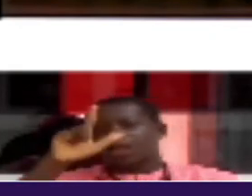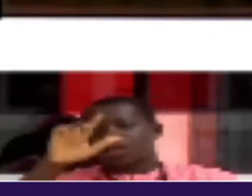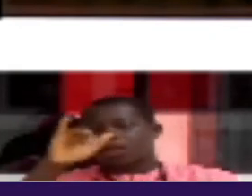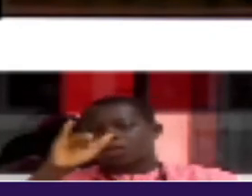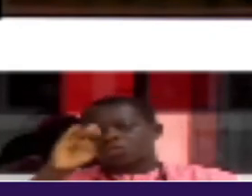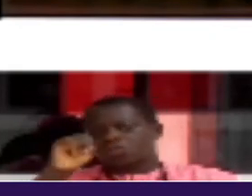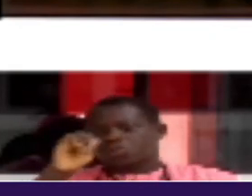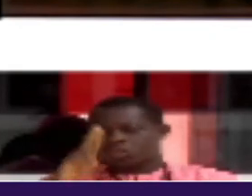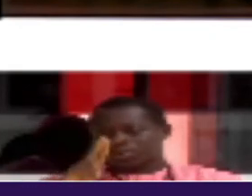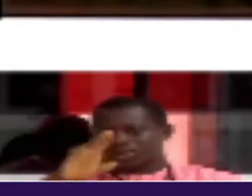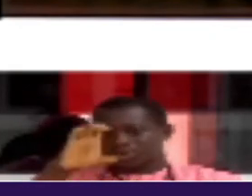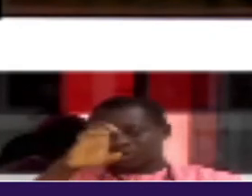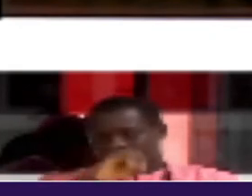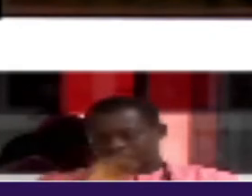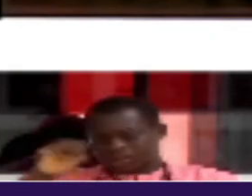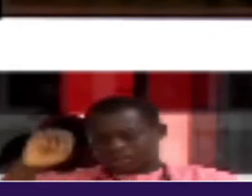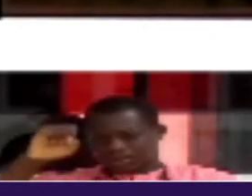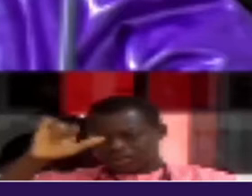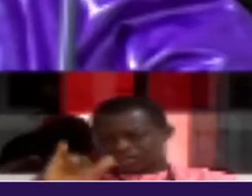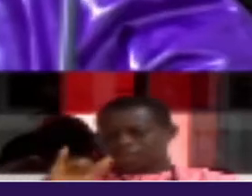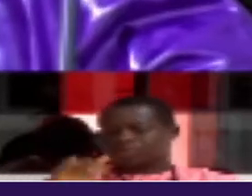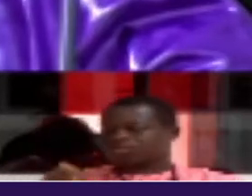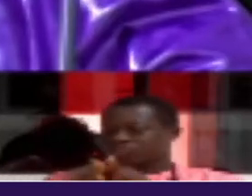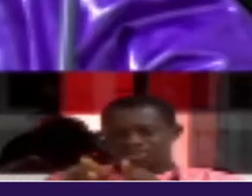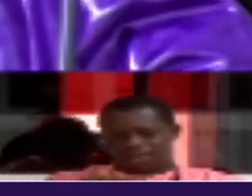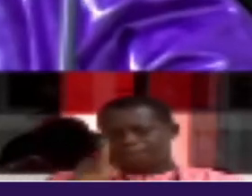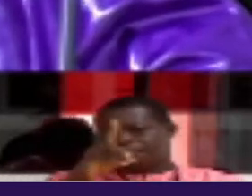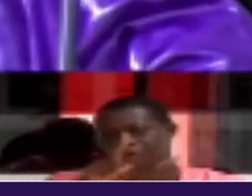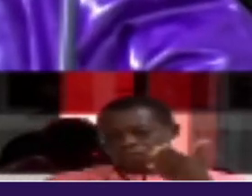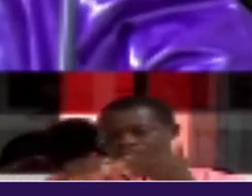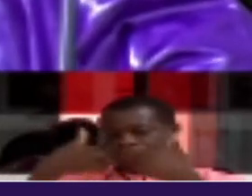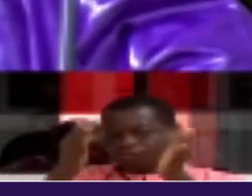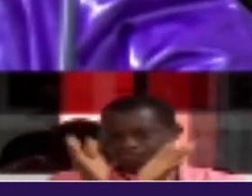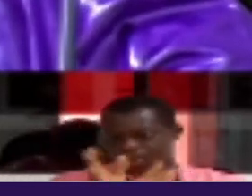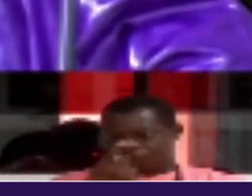Okay, let me... Yes, these are the names I have.